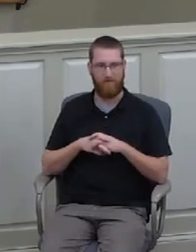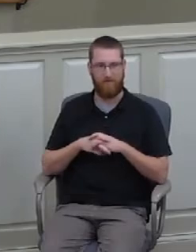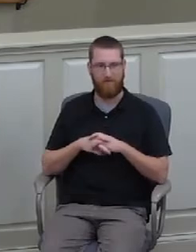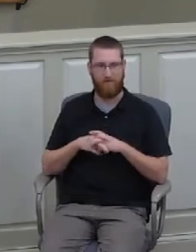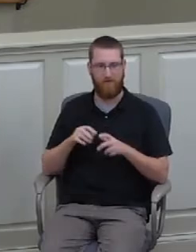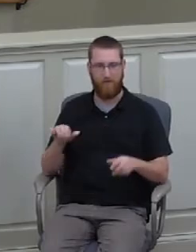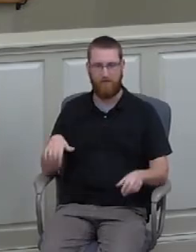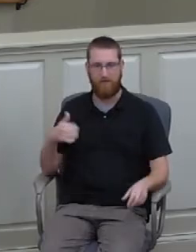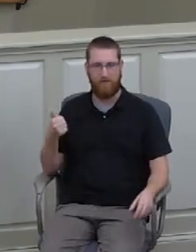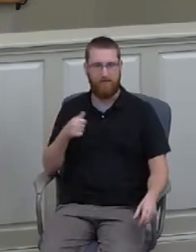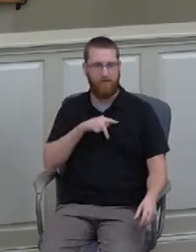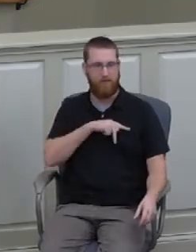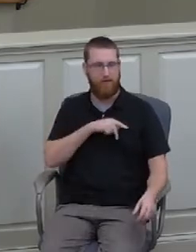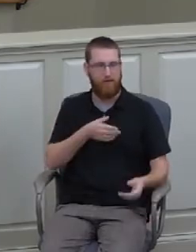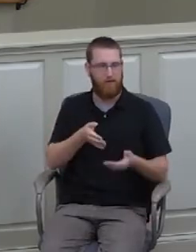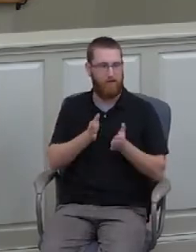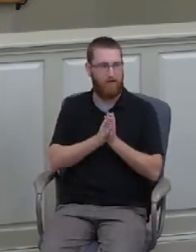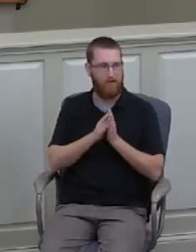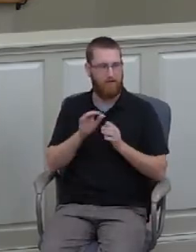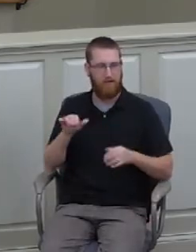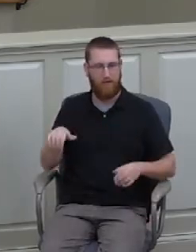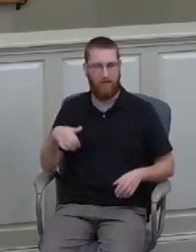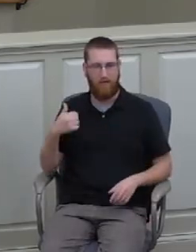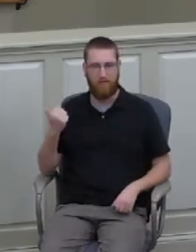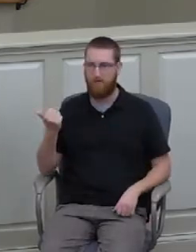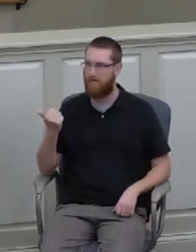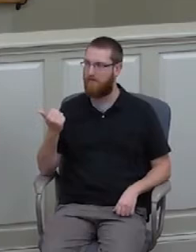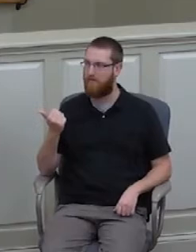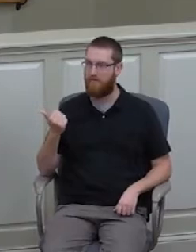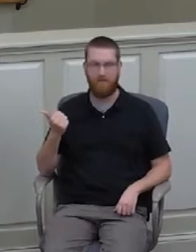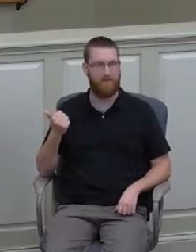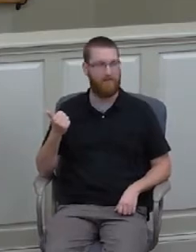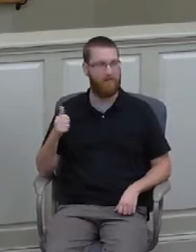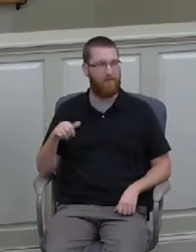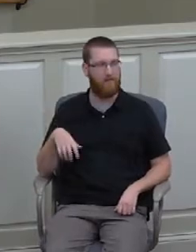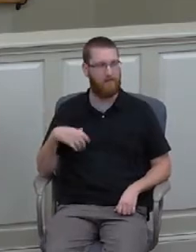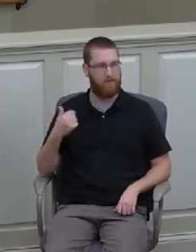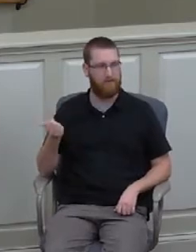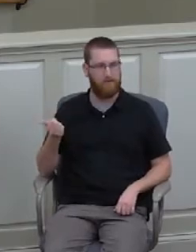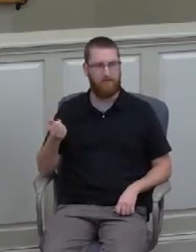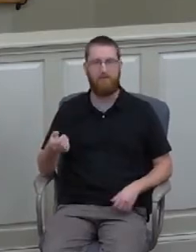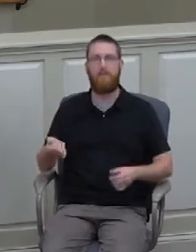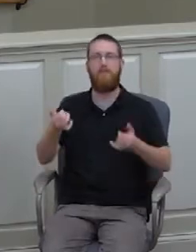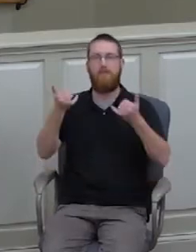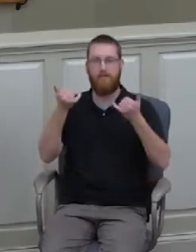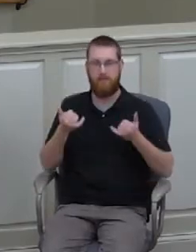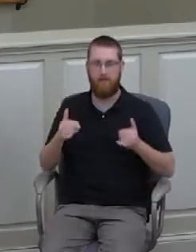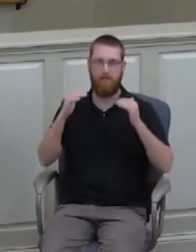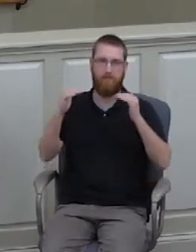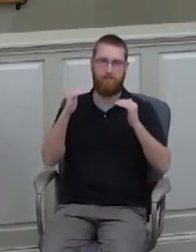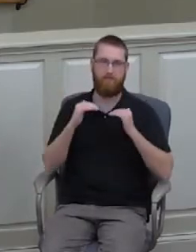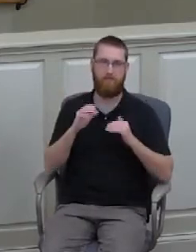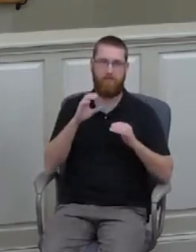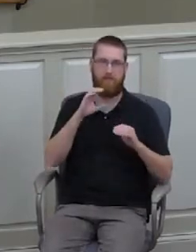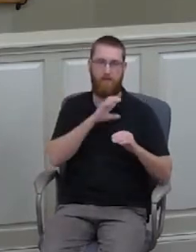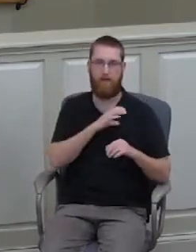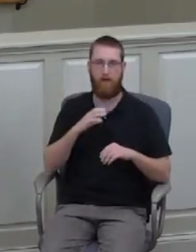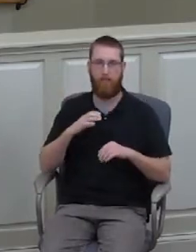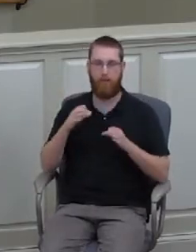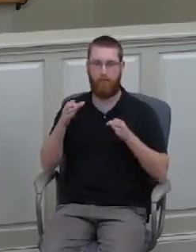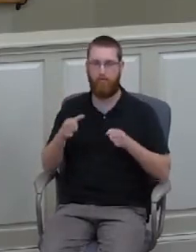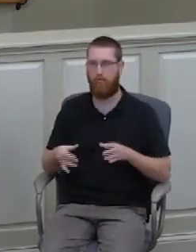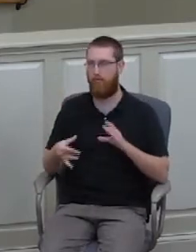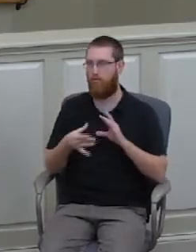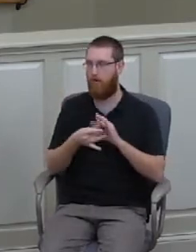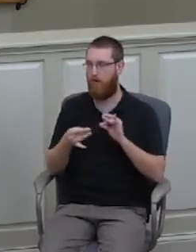Anyone else? You just have to love her, don't you? Now we will move into commissioner comments. Mr.